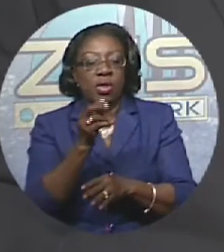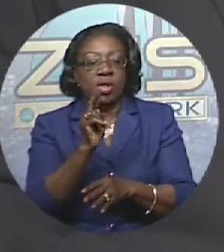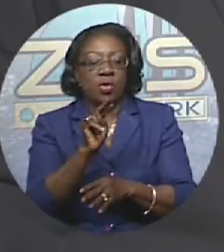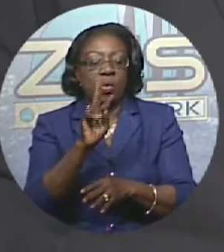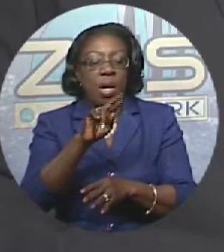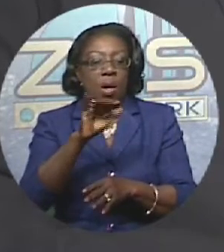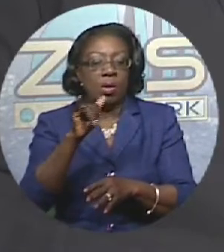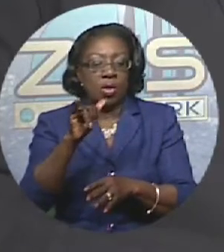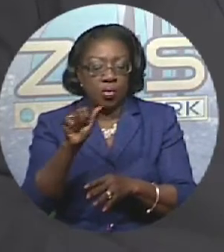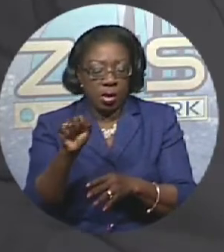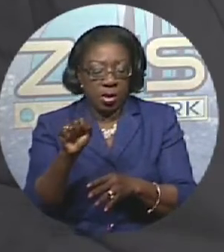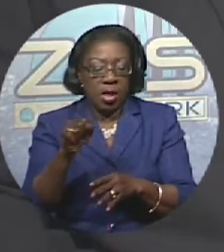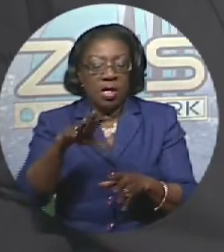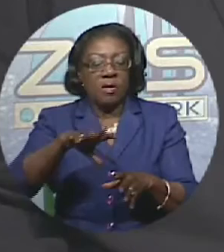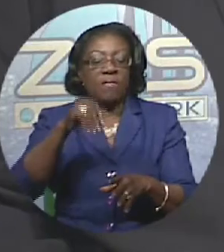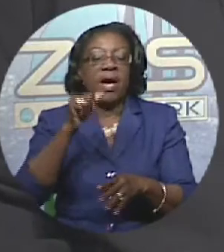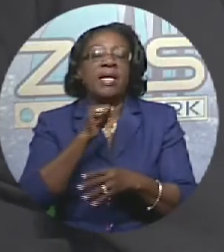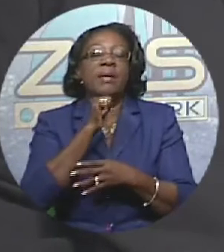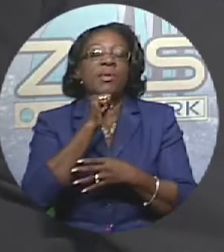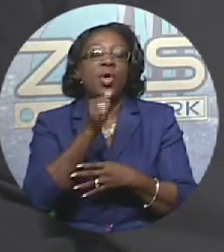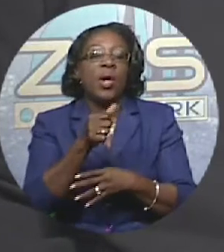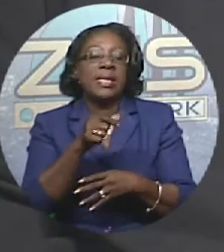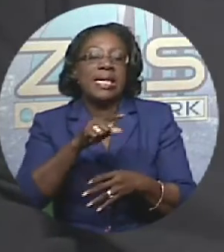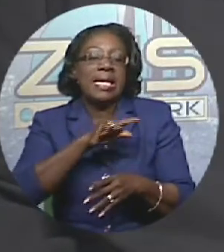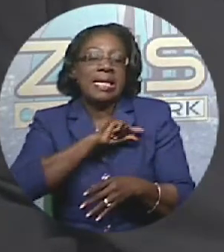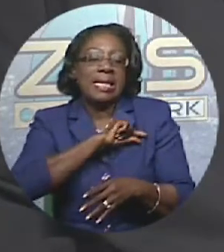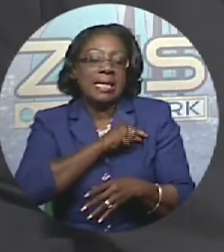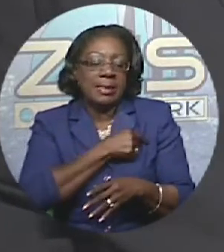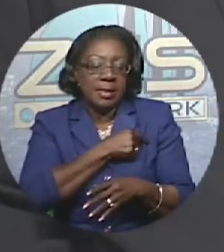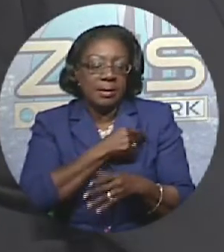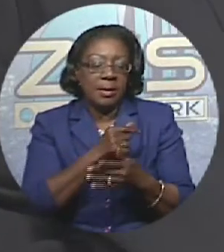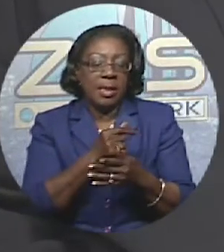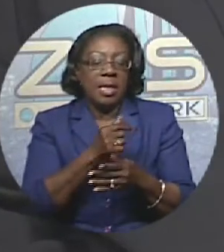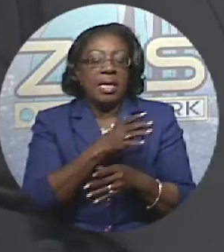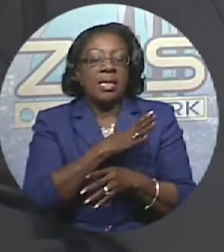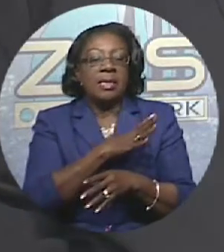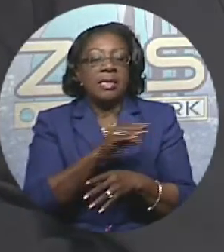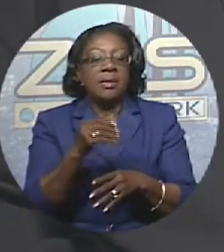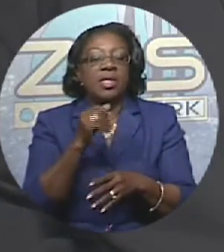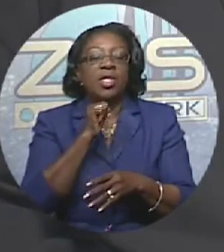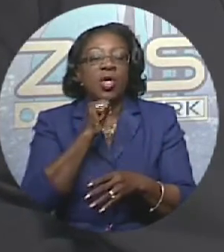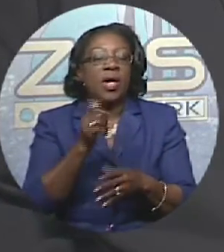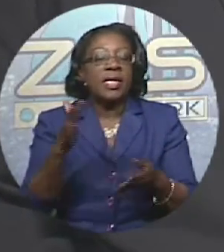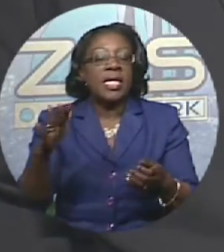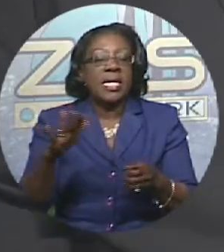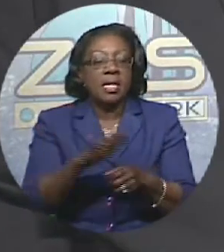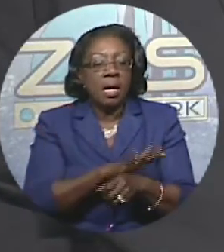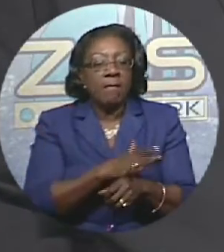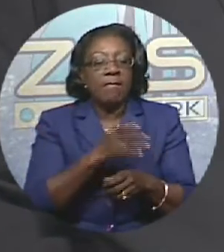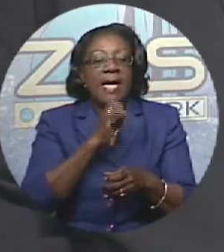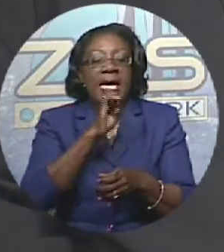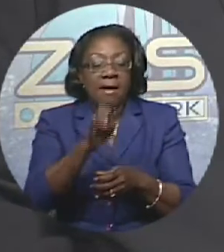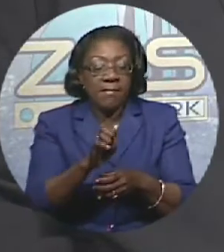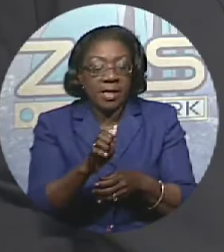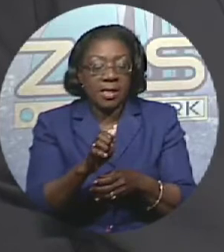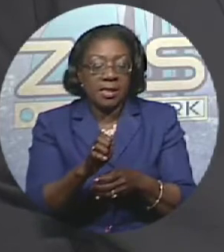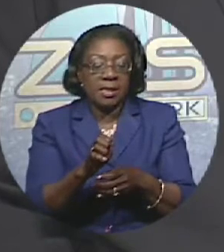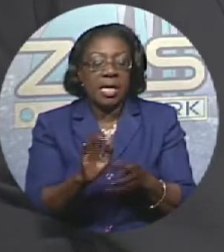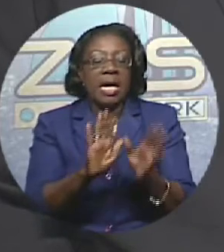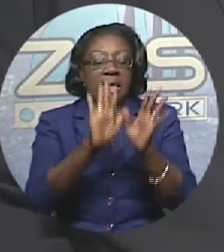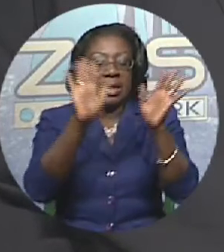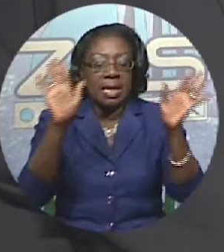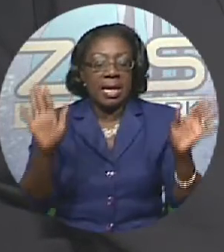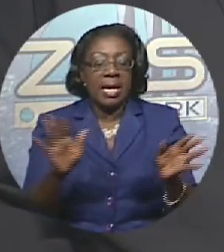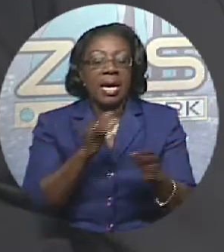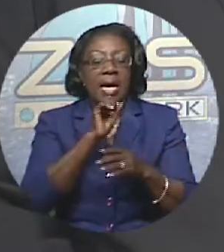recognition evidence in that case was tenuous in nature, vaguely and inherently weak. She also noted, among other things, that